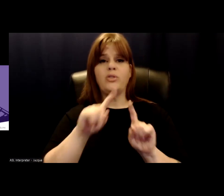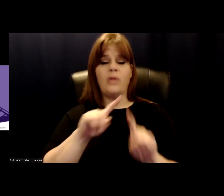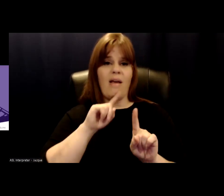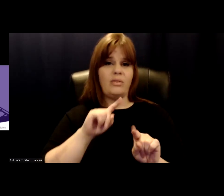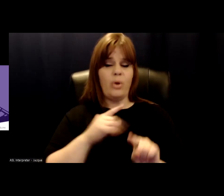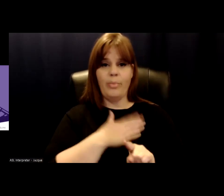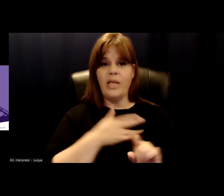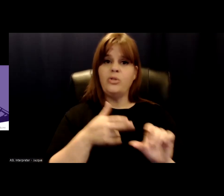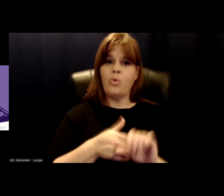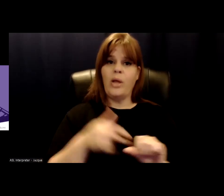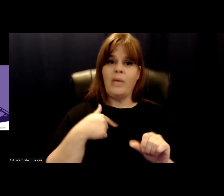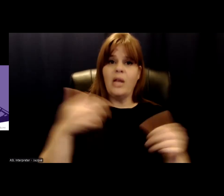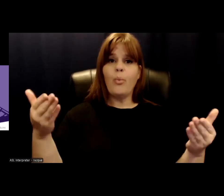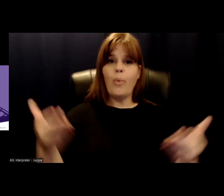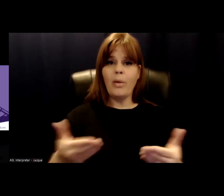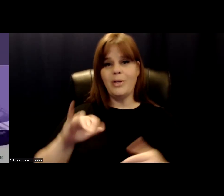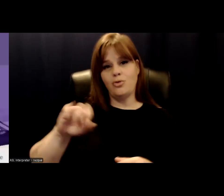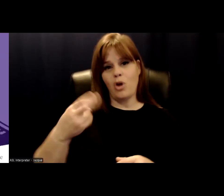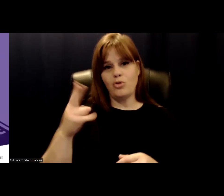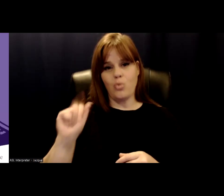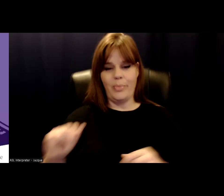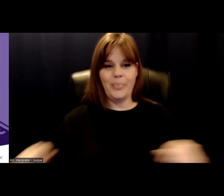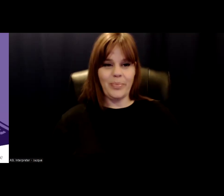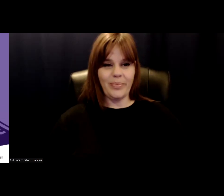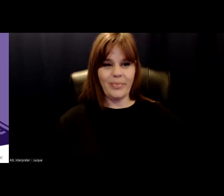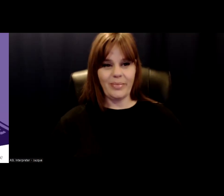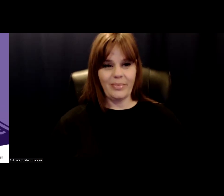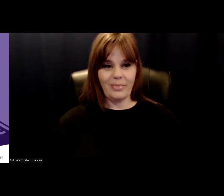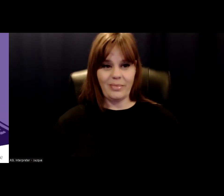Please join me in welcoming Joshua.